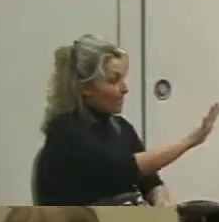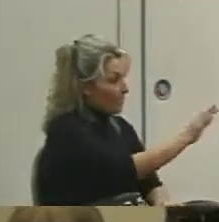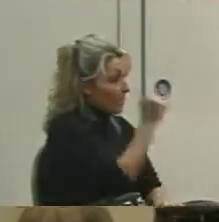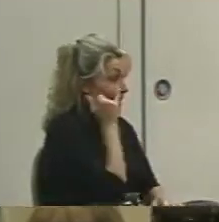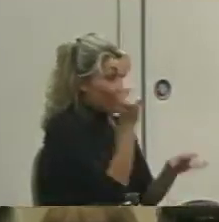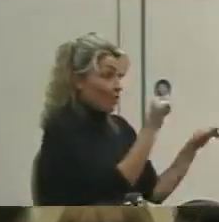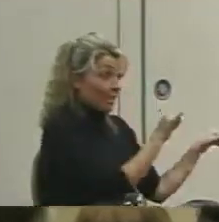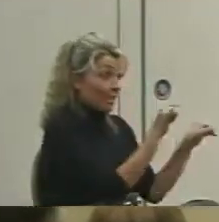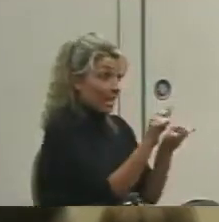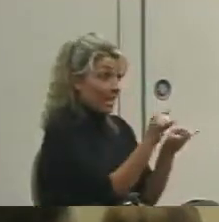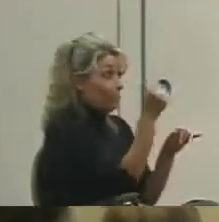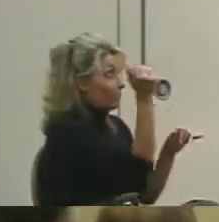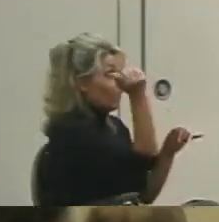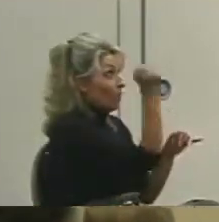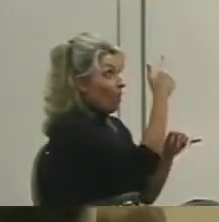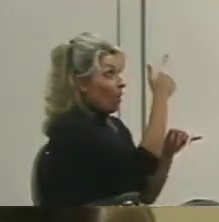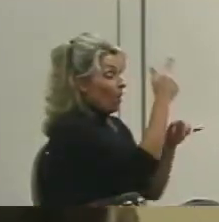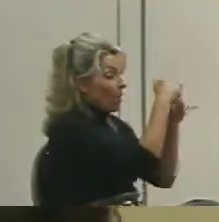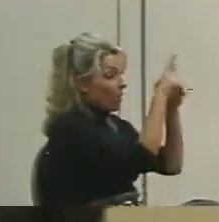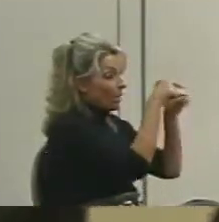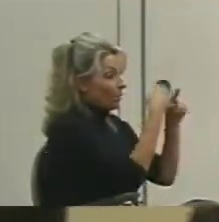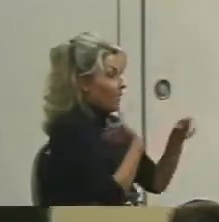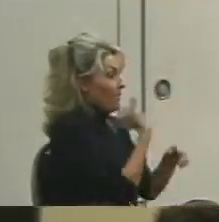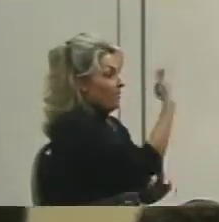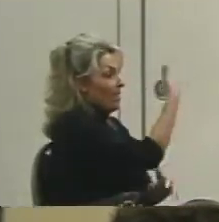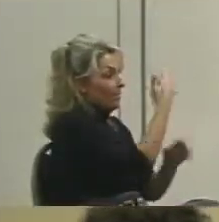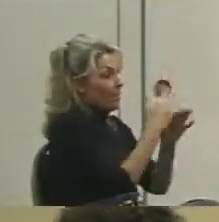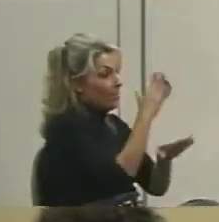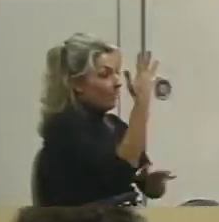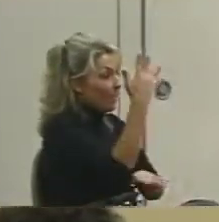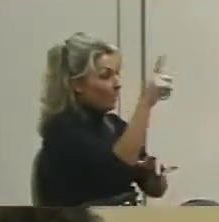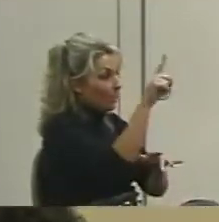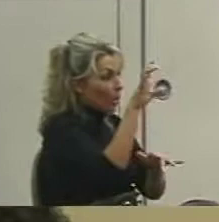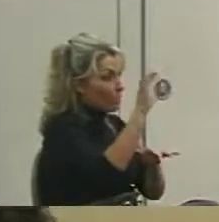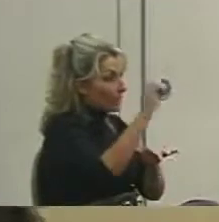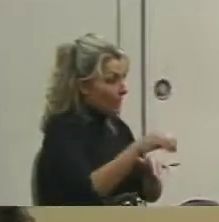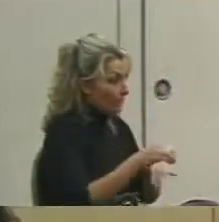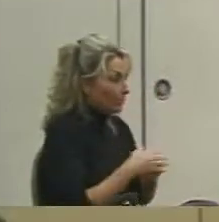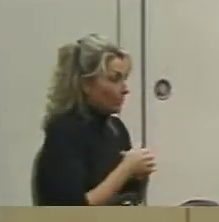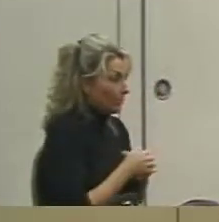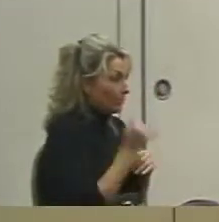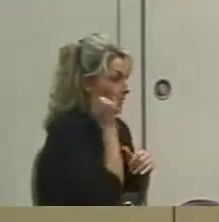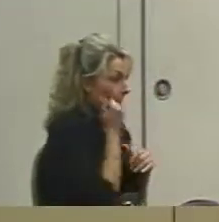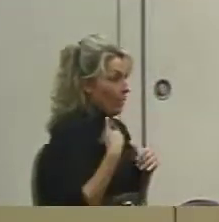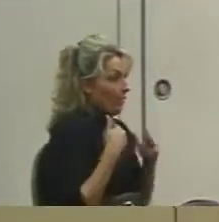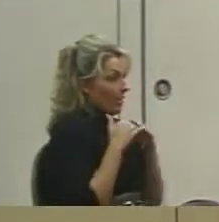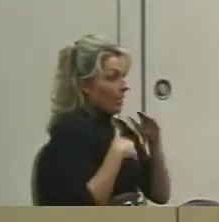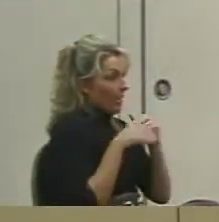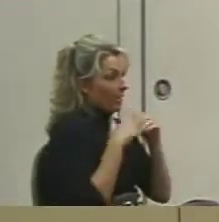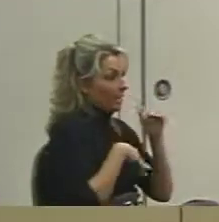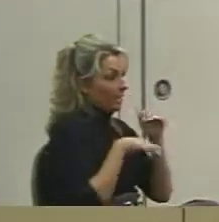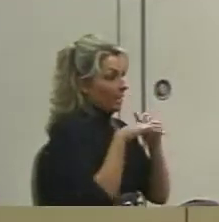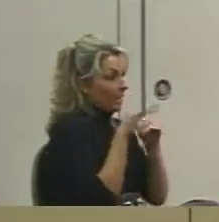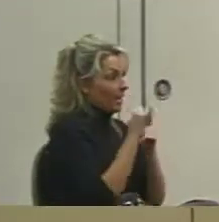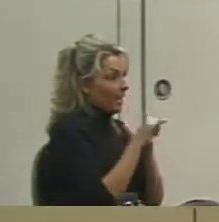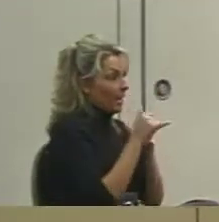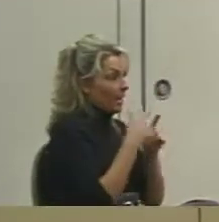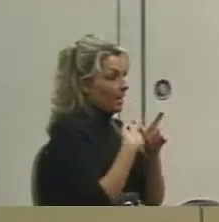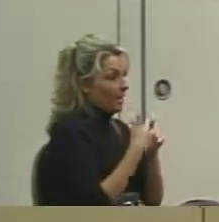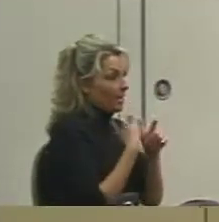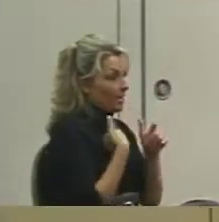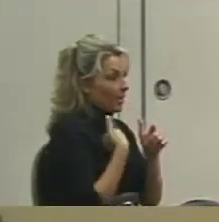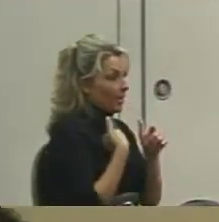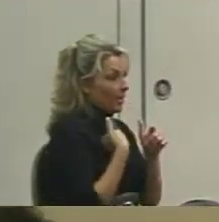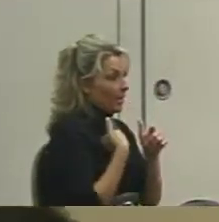same in every box, you'll have 5 divided by 5, you'll have 100%. If you have less than that, then you'll have less than